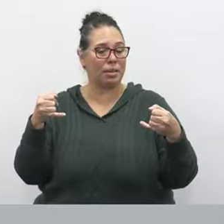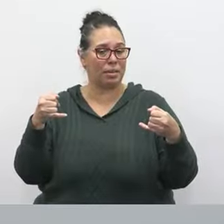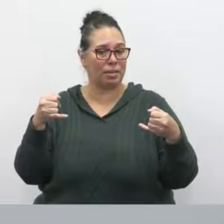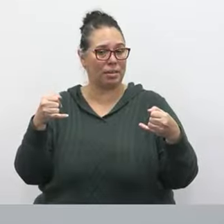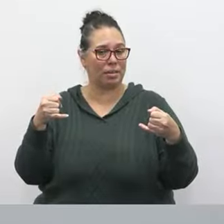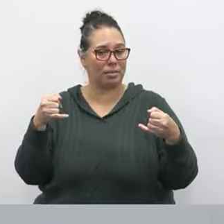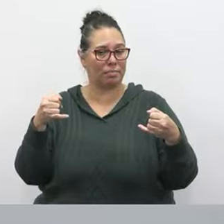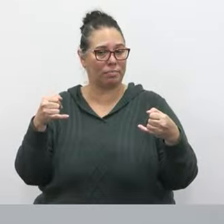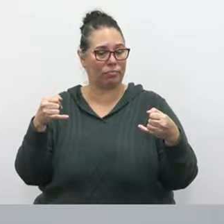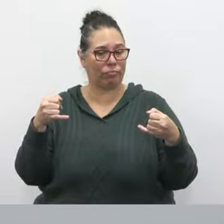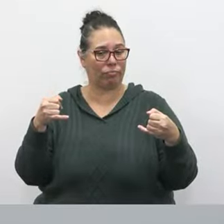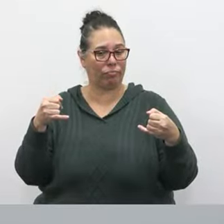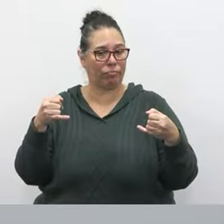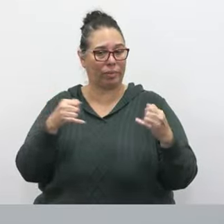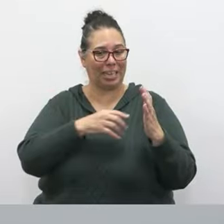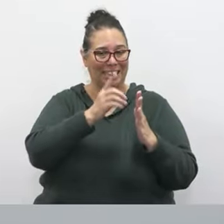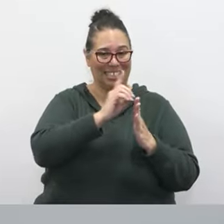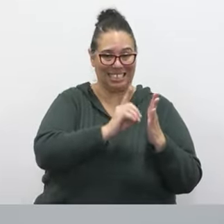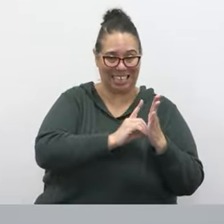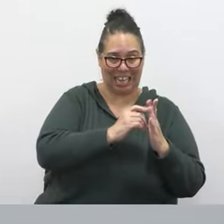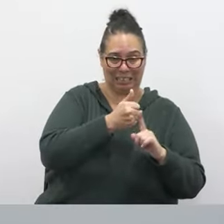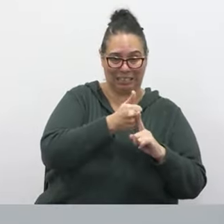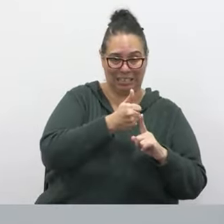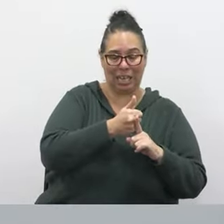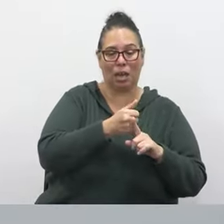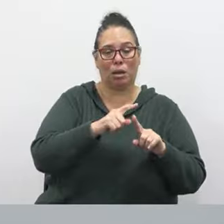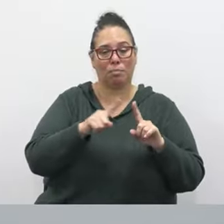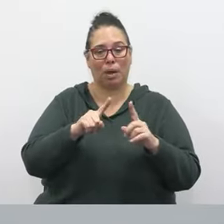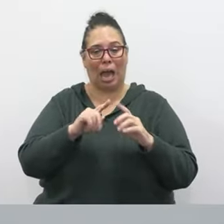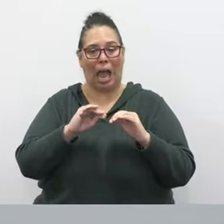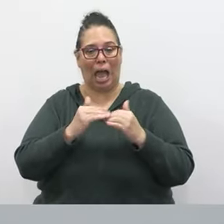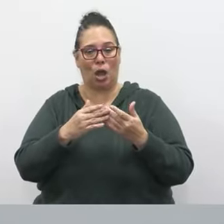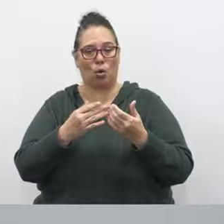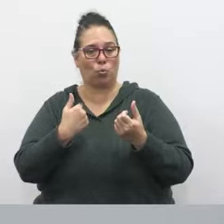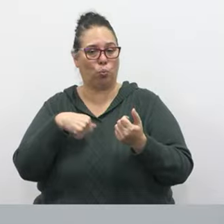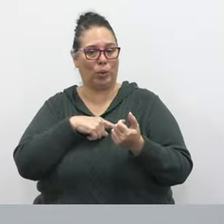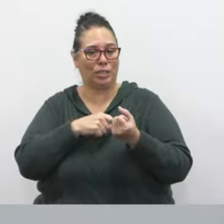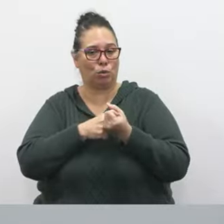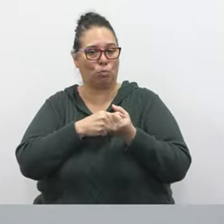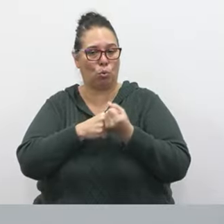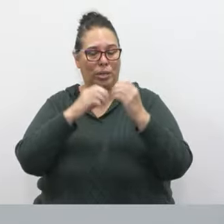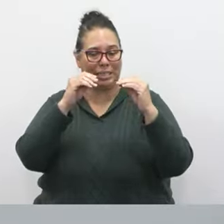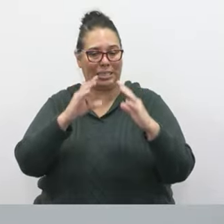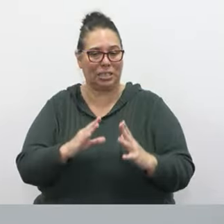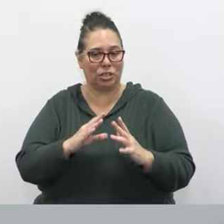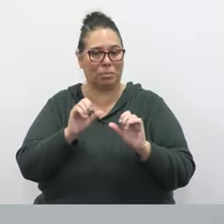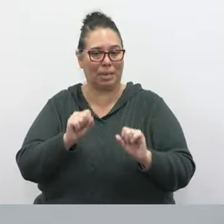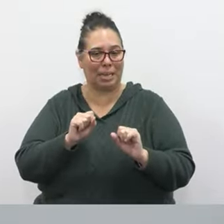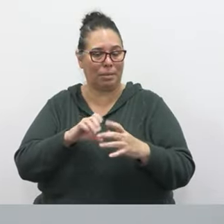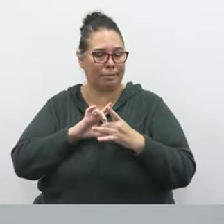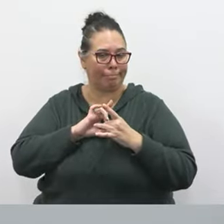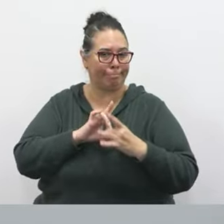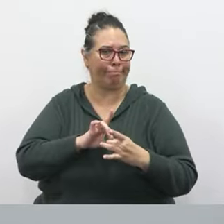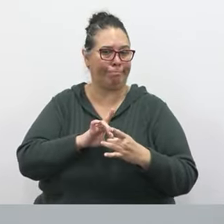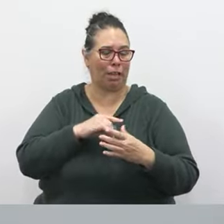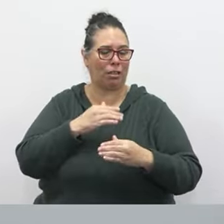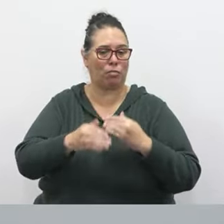the design, but also how we have supported teachers in being able to be a part of the